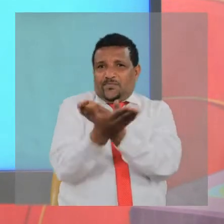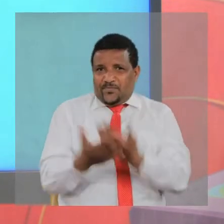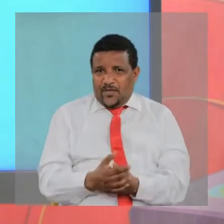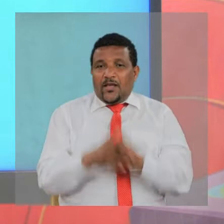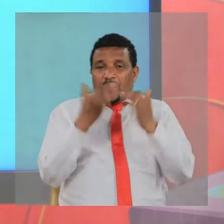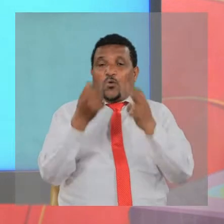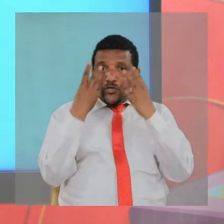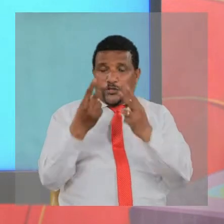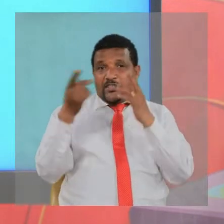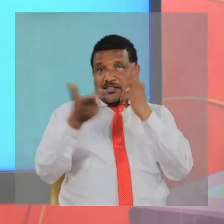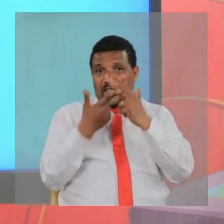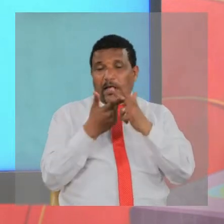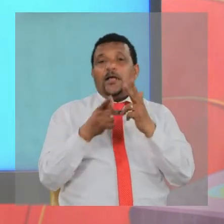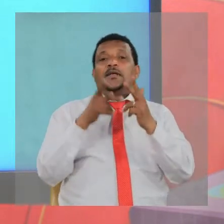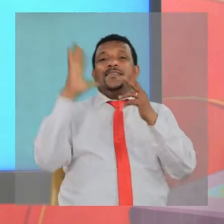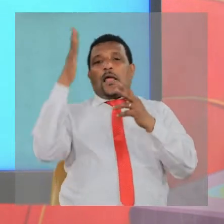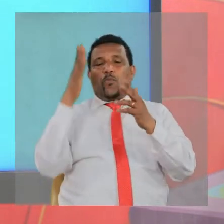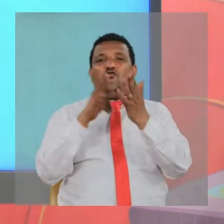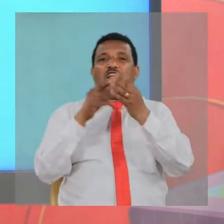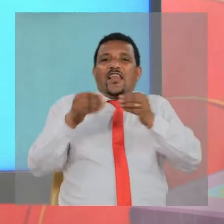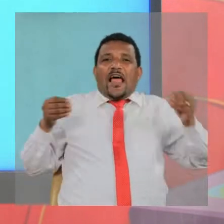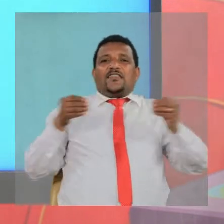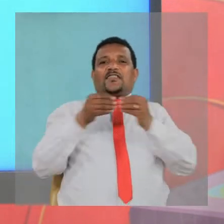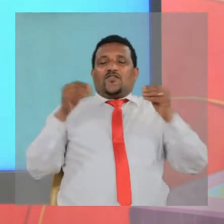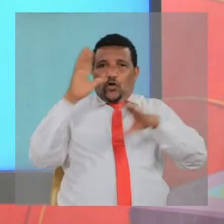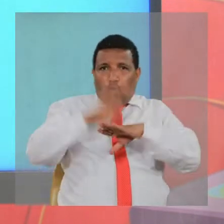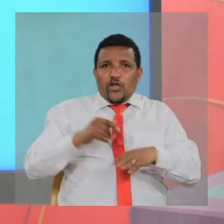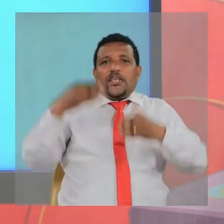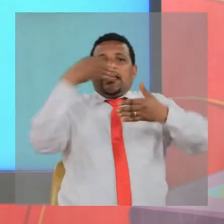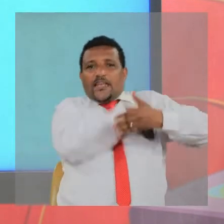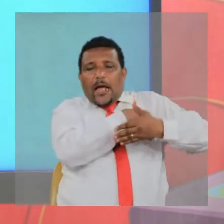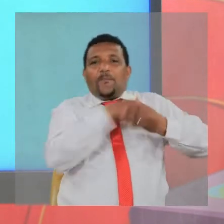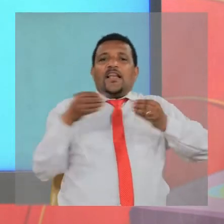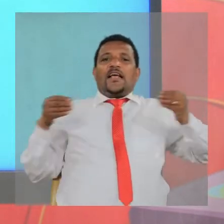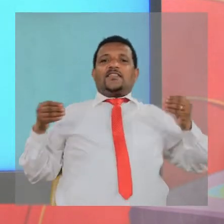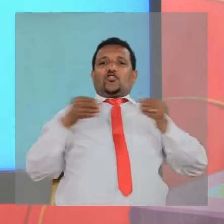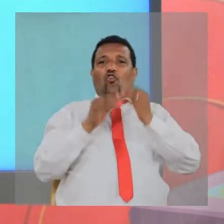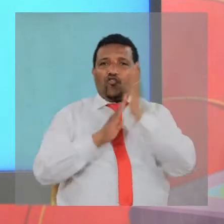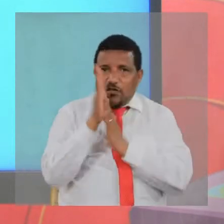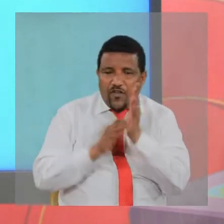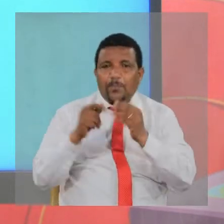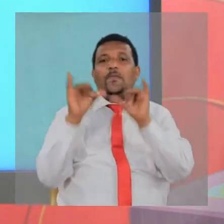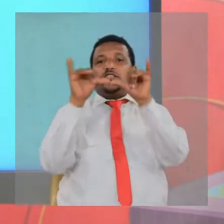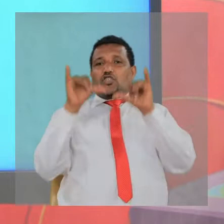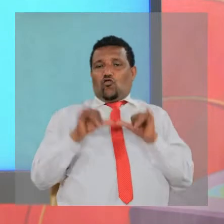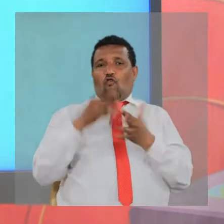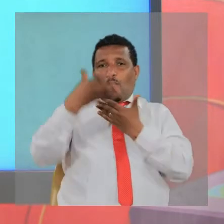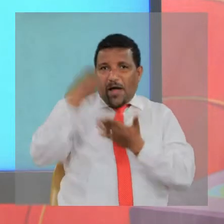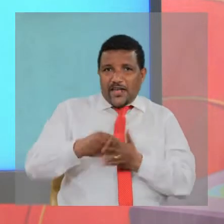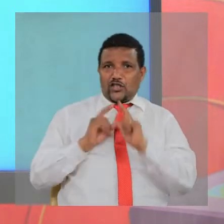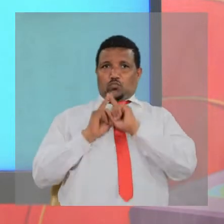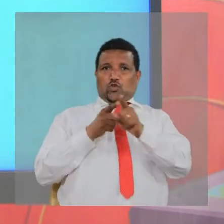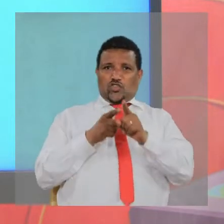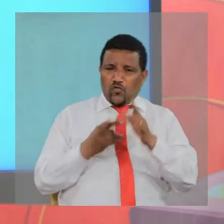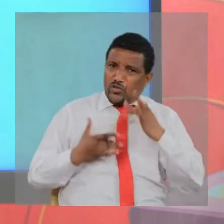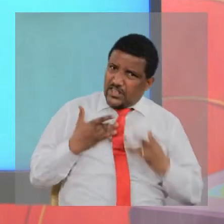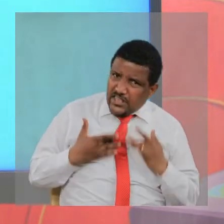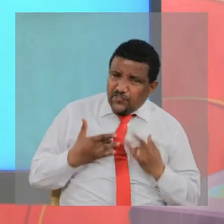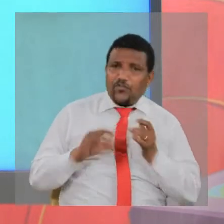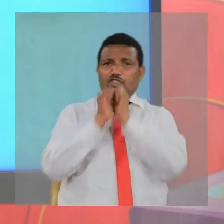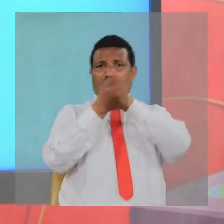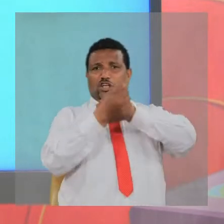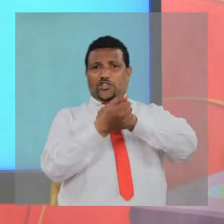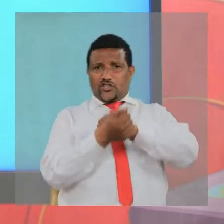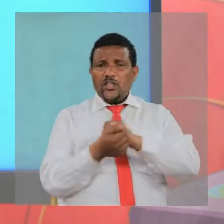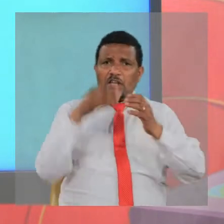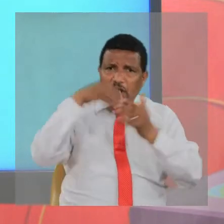Now let's see the third type of elasticity called the income elasticity of demand. It is a measure of buyer's responsiveness or sensitivity to